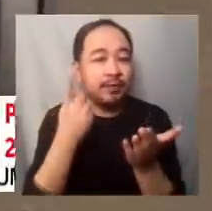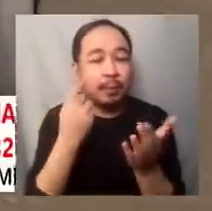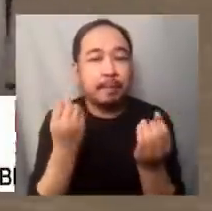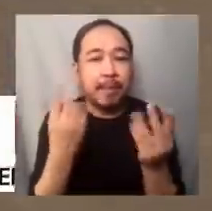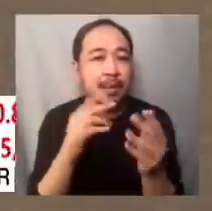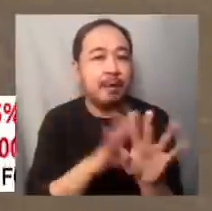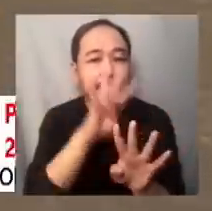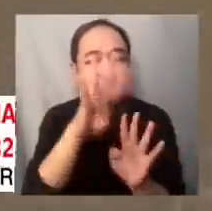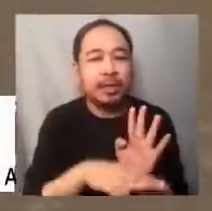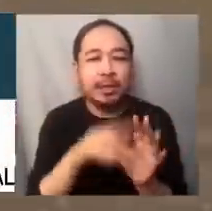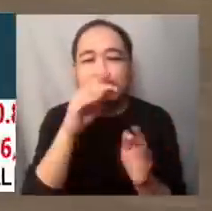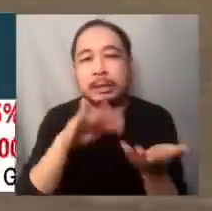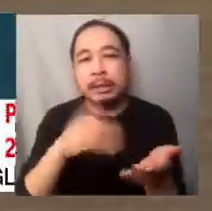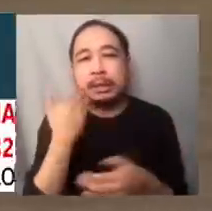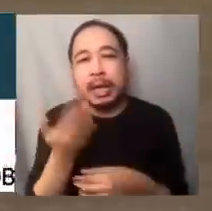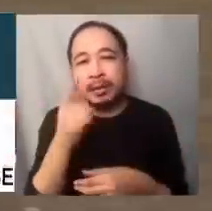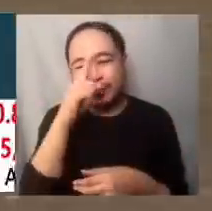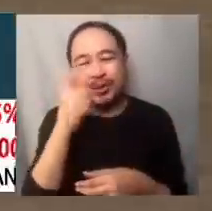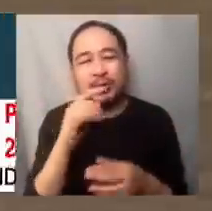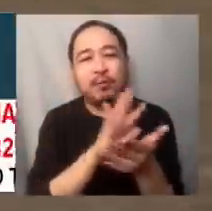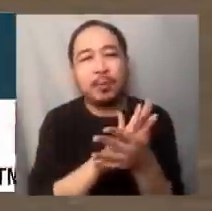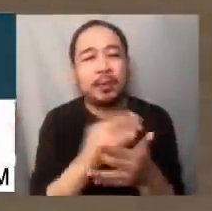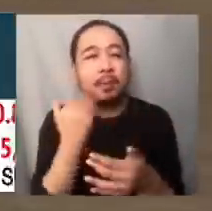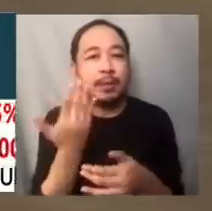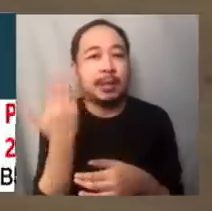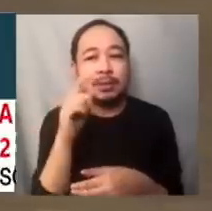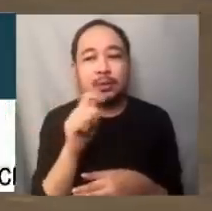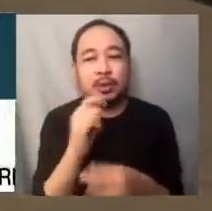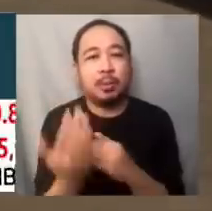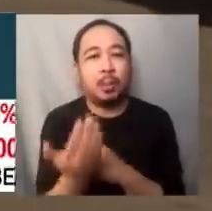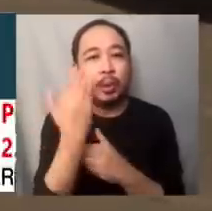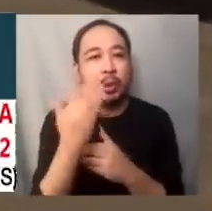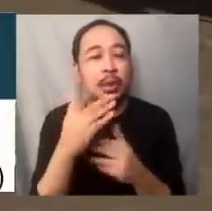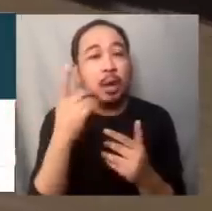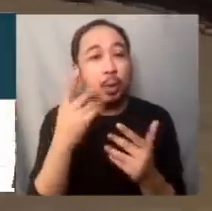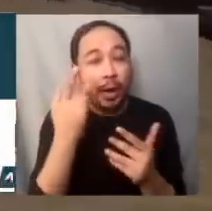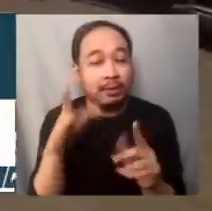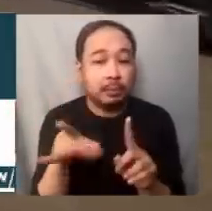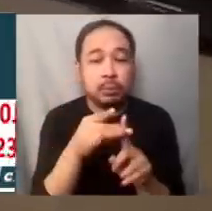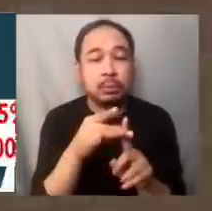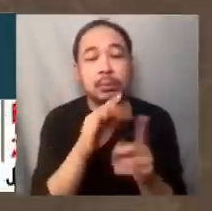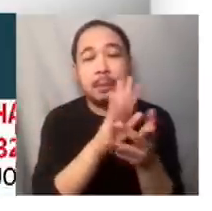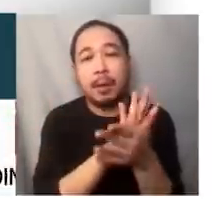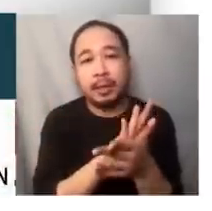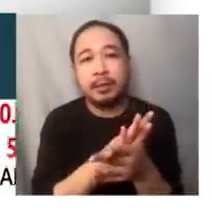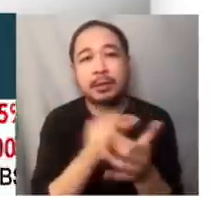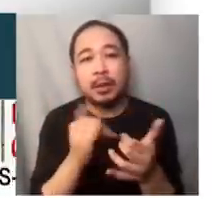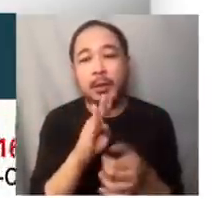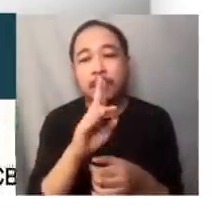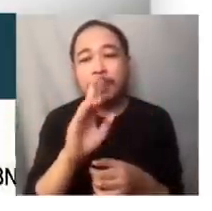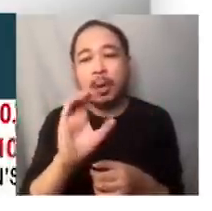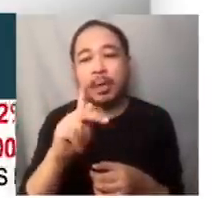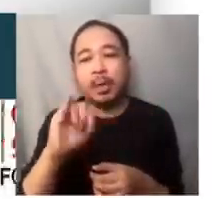was 100 years old. He passed away Tuesday morning, more than a week since he tested positive for the disease. Buckingham Palace said